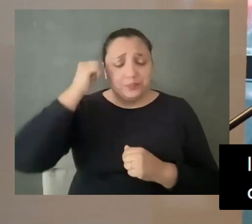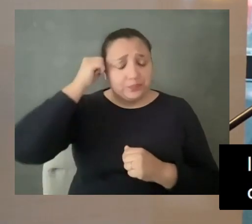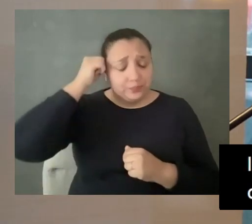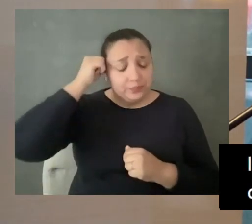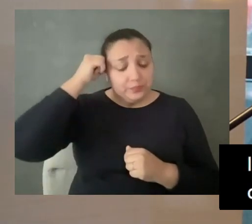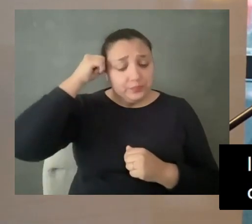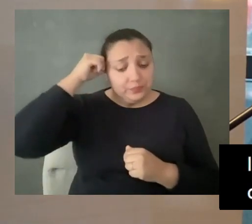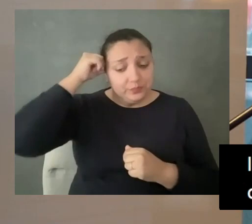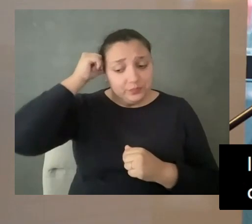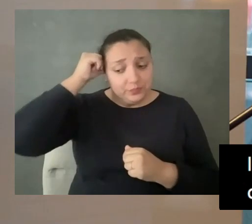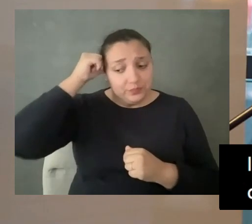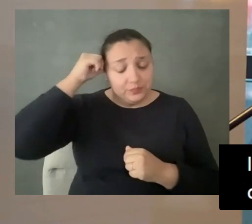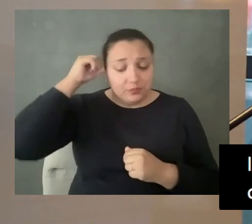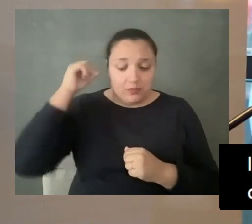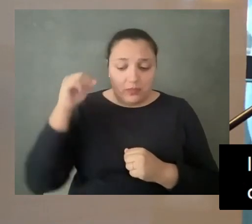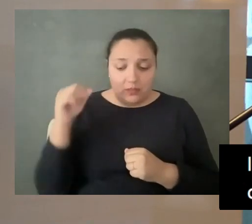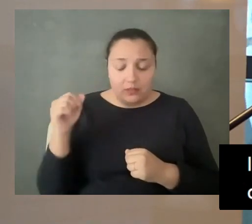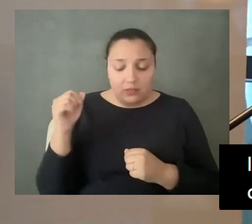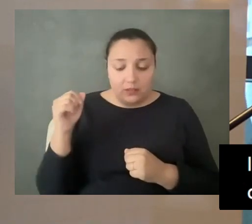any kind of